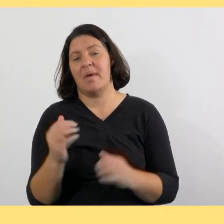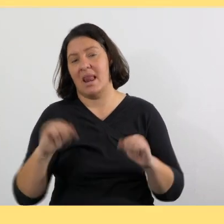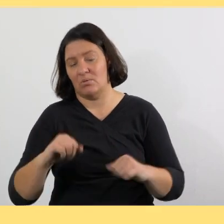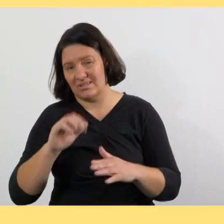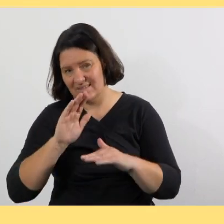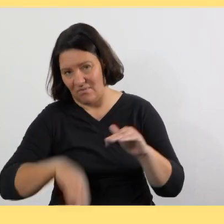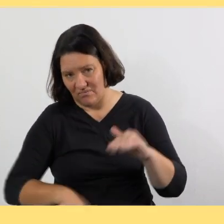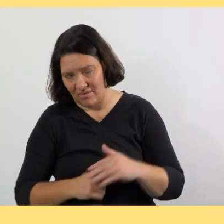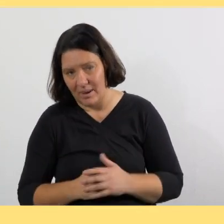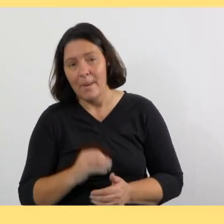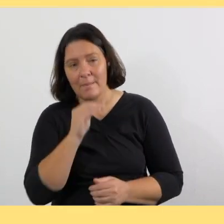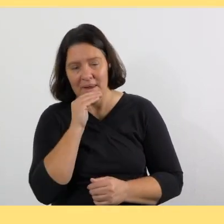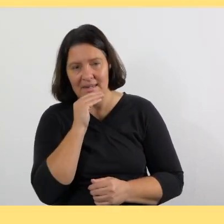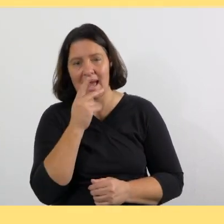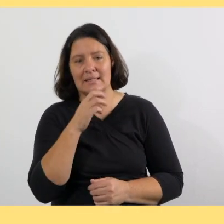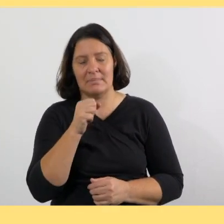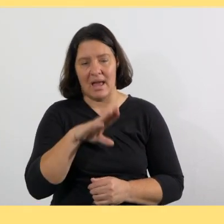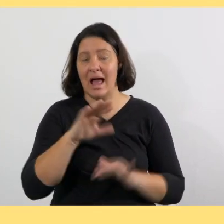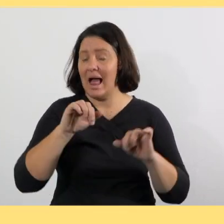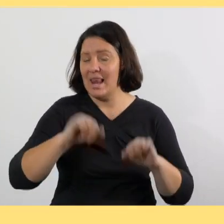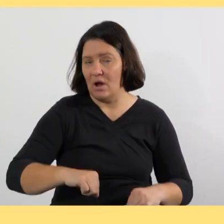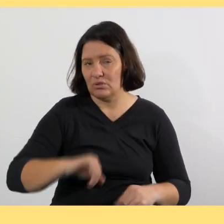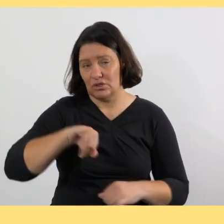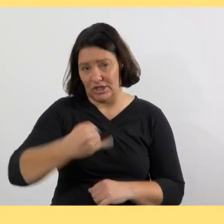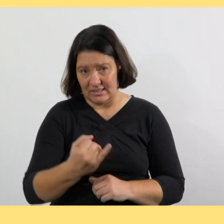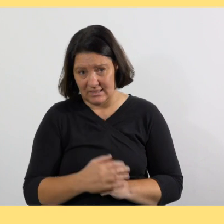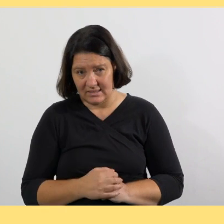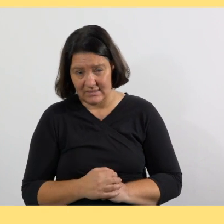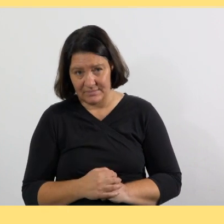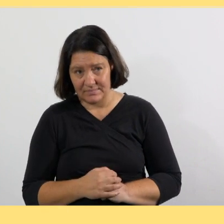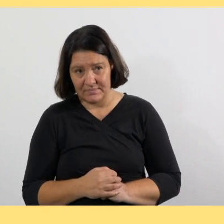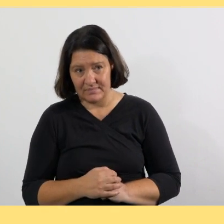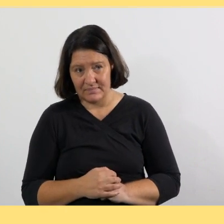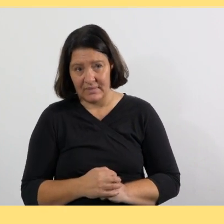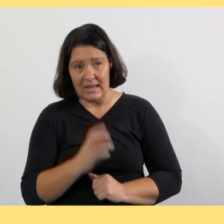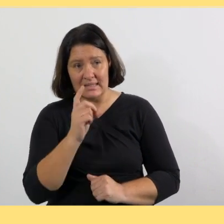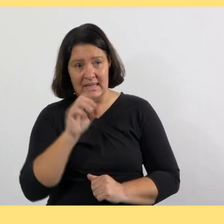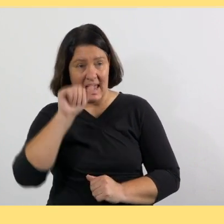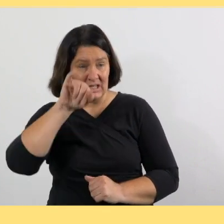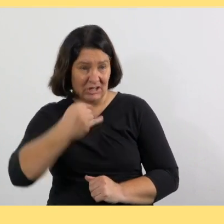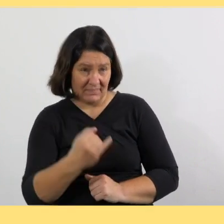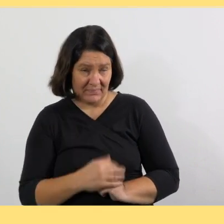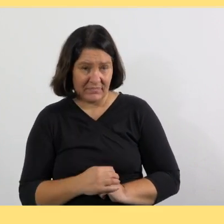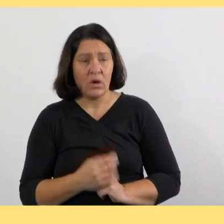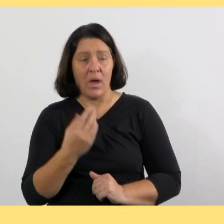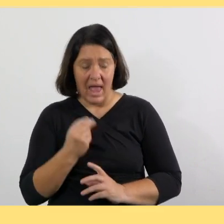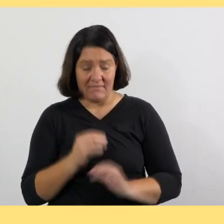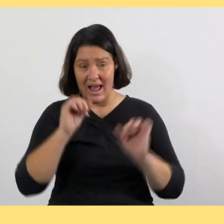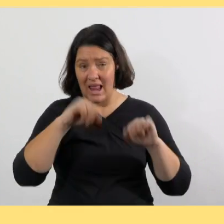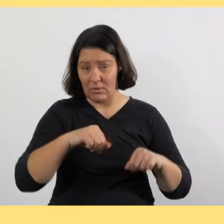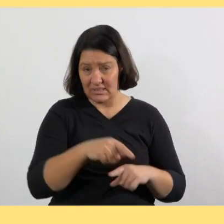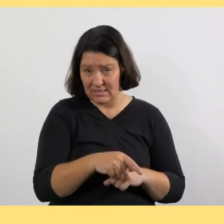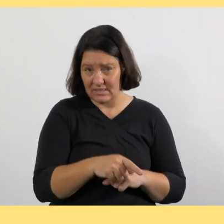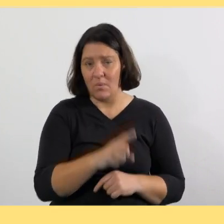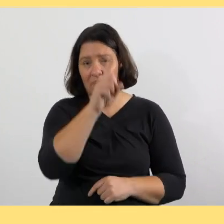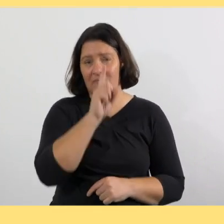we record in what we call the debtors allowances journal. Here is my debtors allowances journal. I have my allowances, which